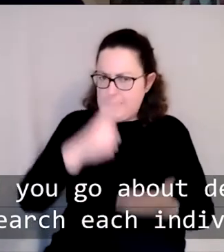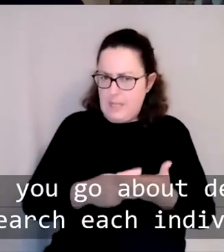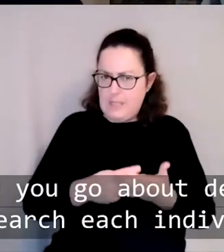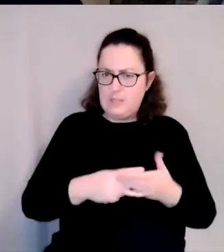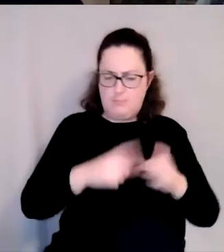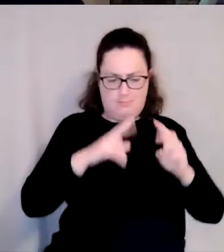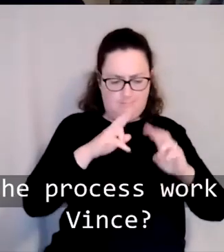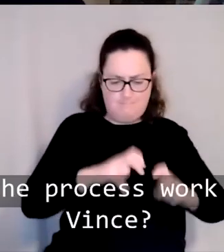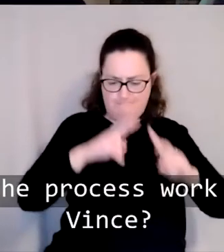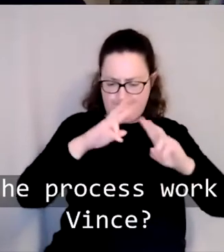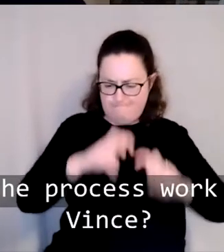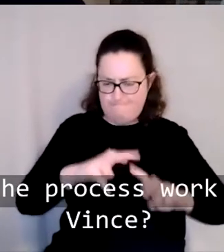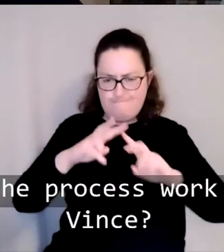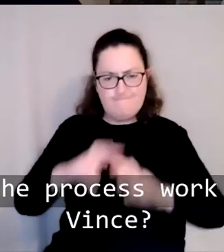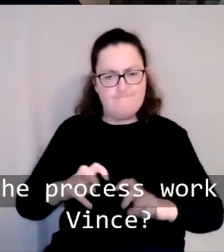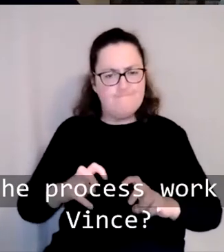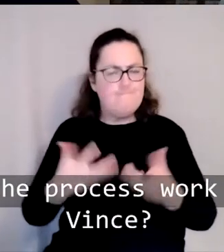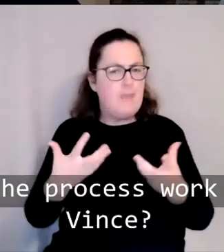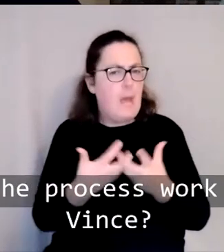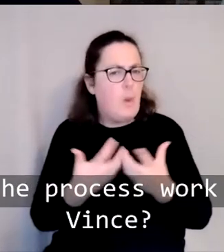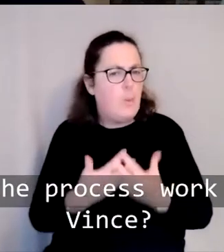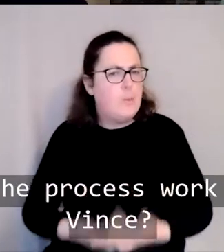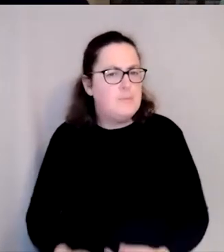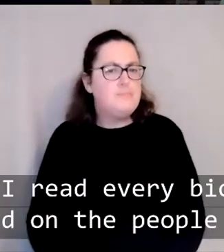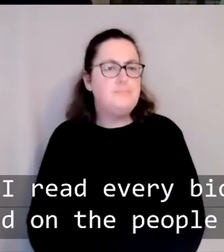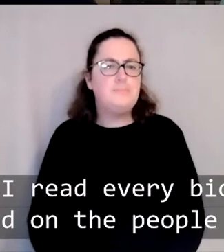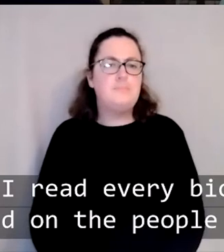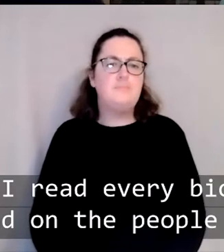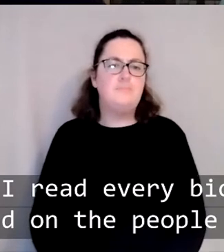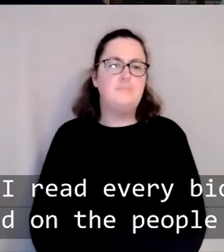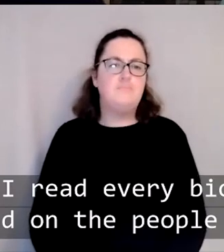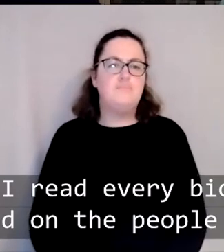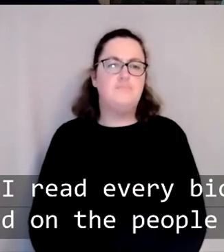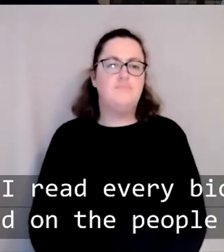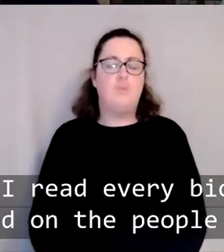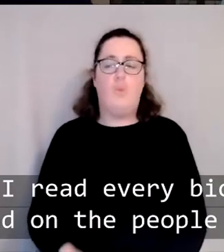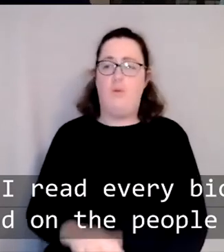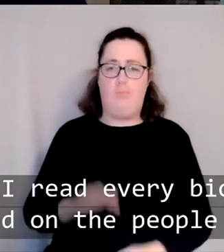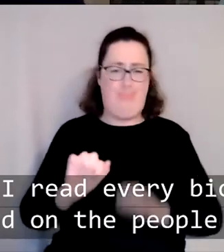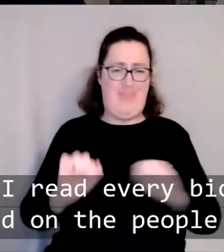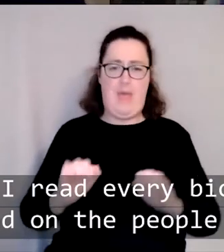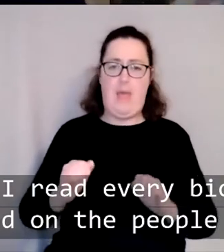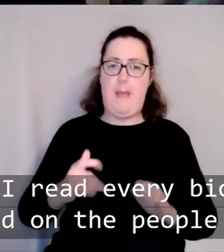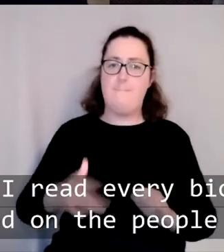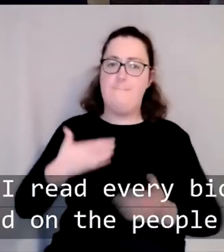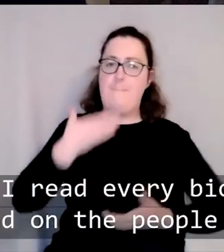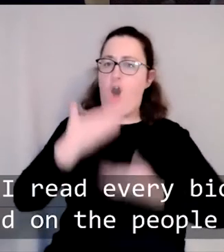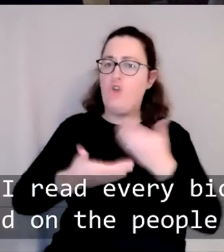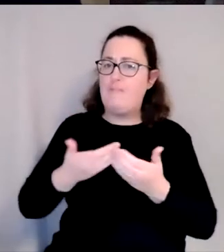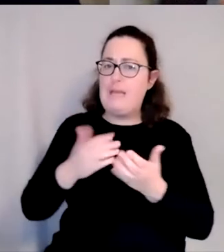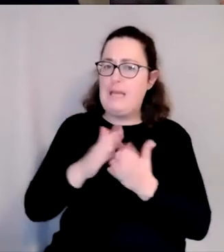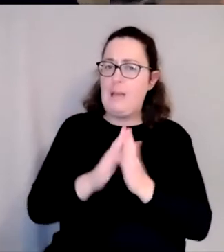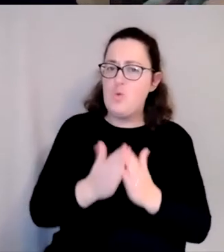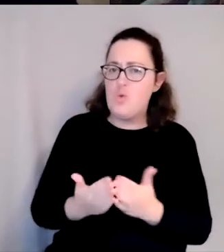each individual? How did the process work for you, Vince? Well, I read every biography I could find on the people